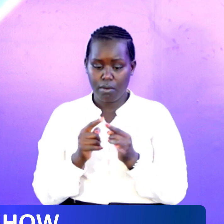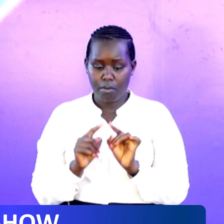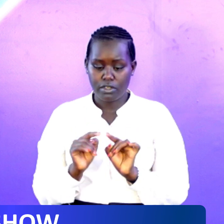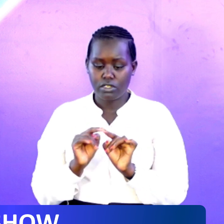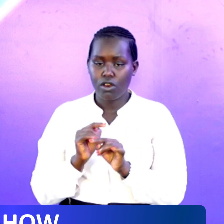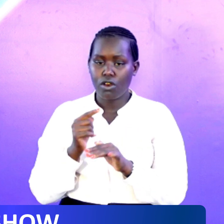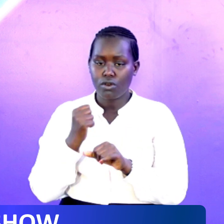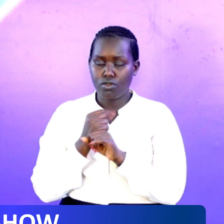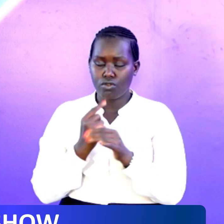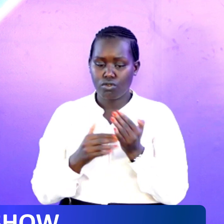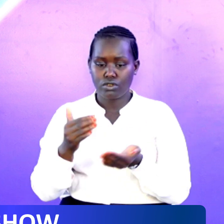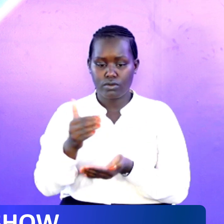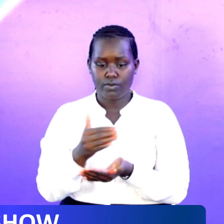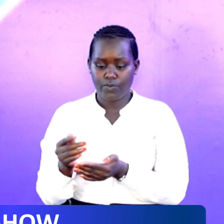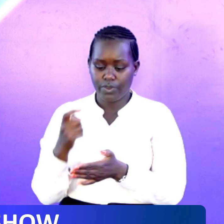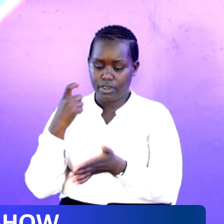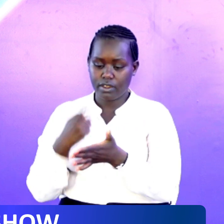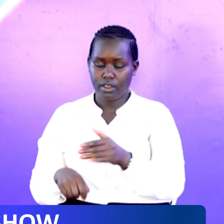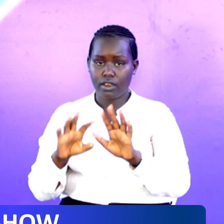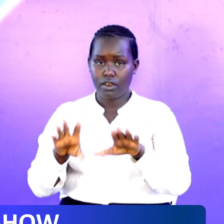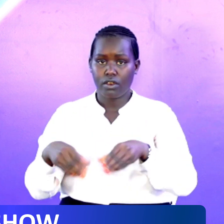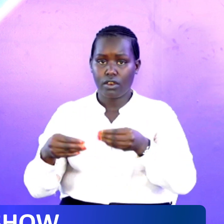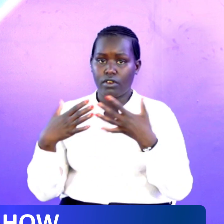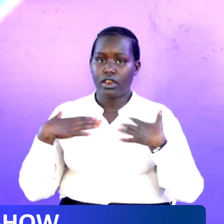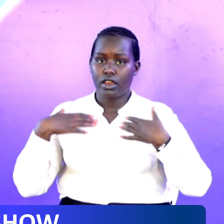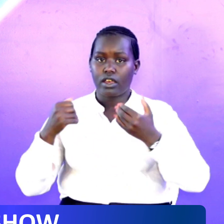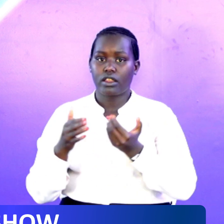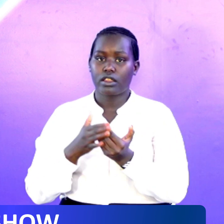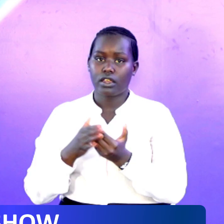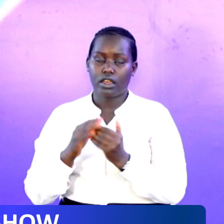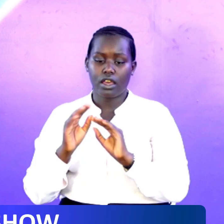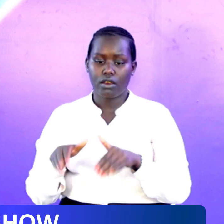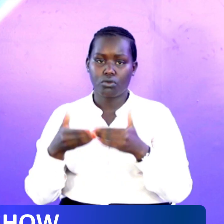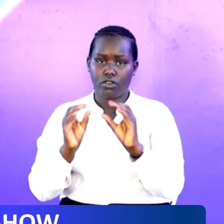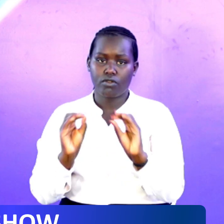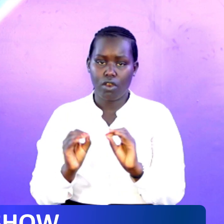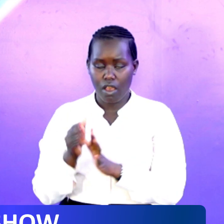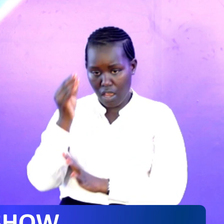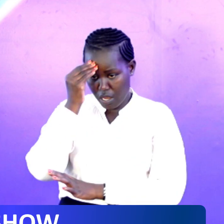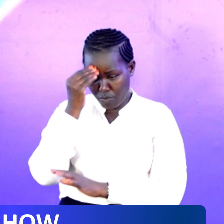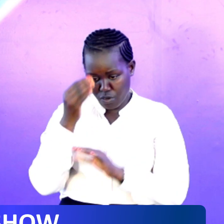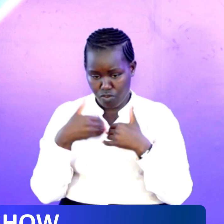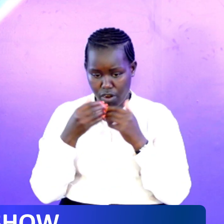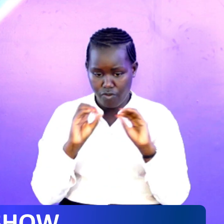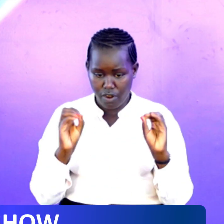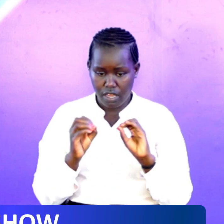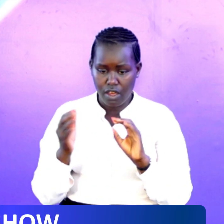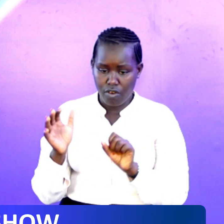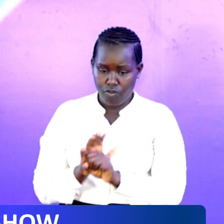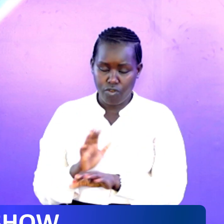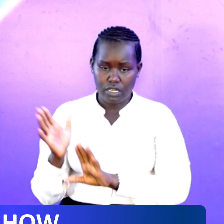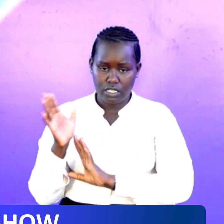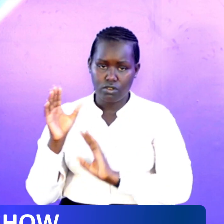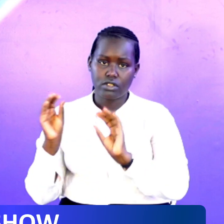taxes. So they should offer healthcare, they don't offer. They should offer education, they don't offer education. They should guarantee food security, they're not doing